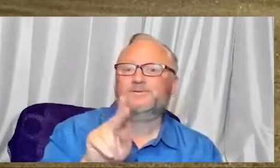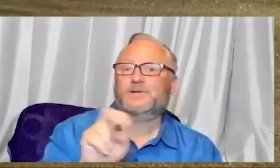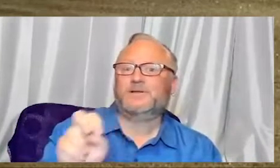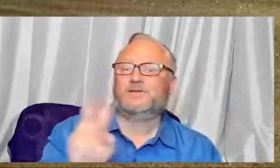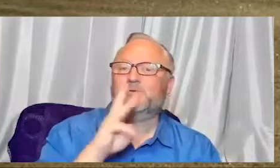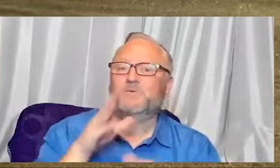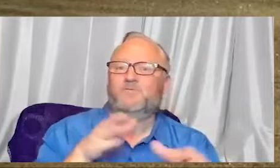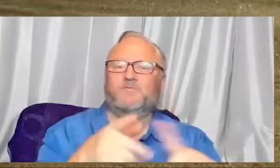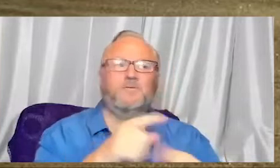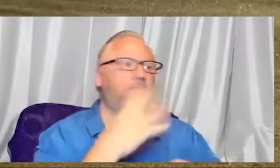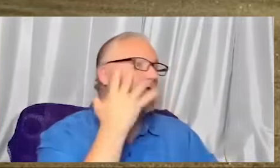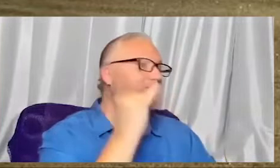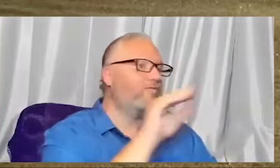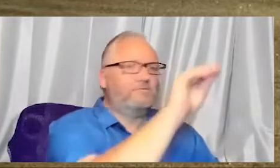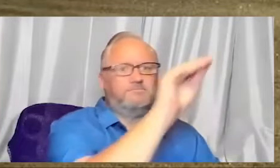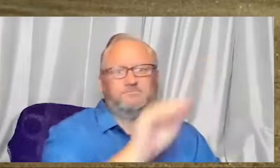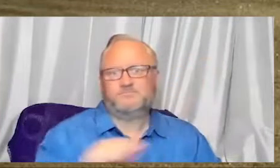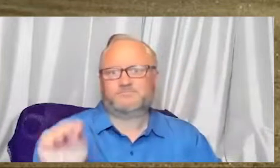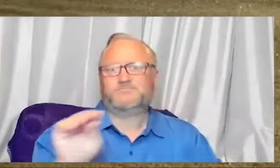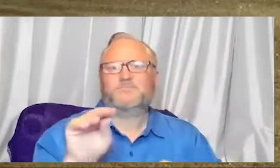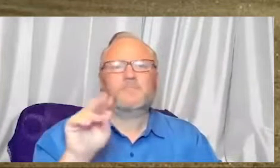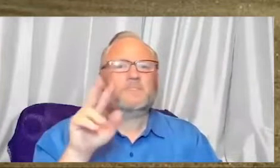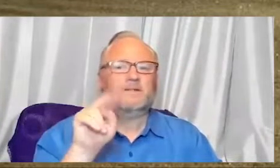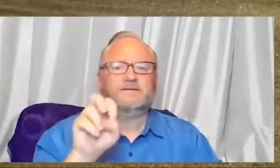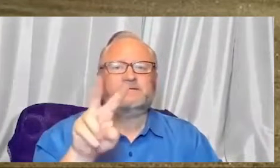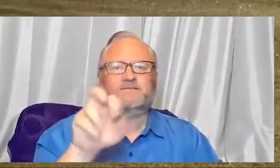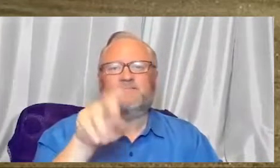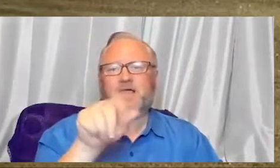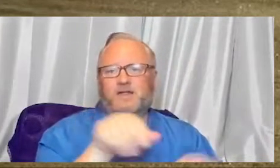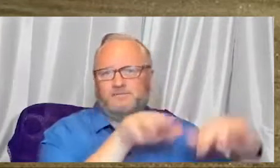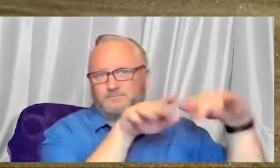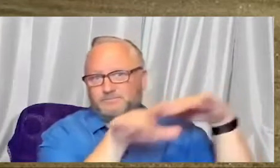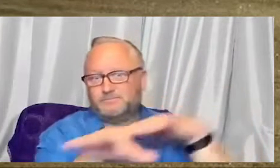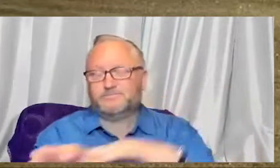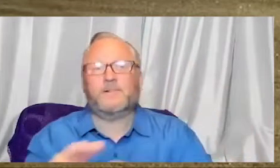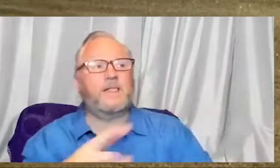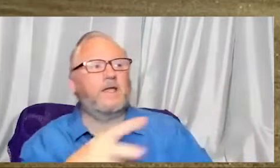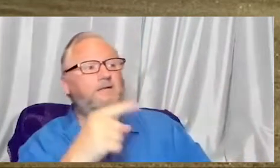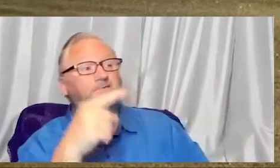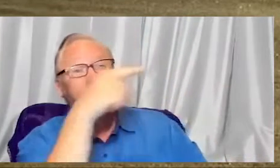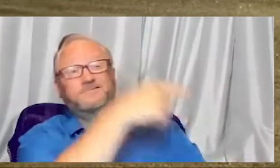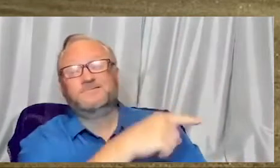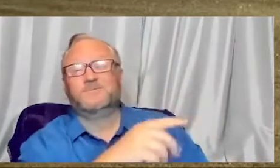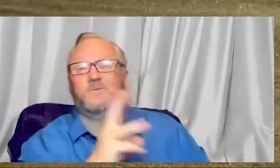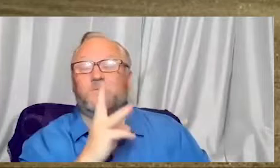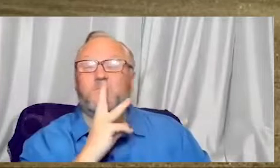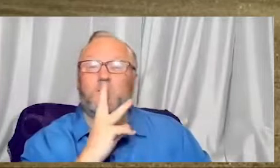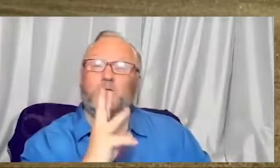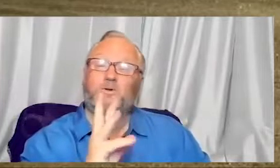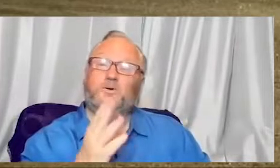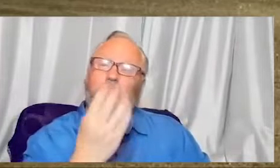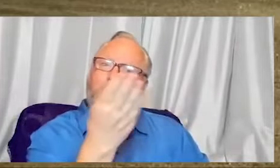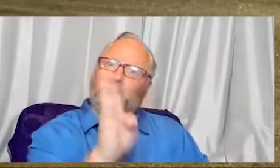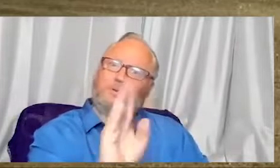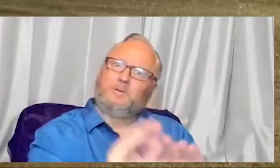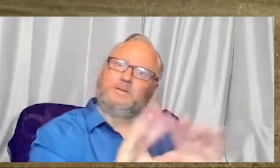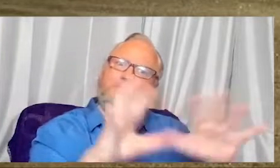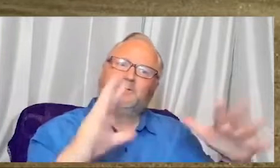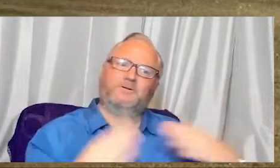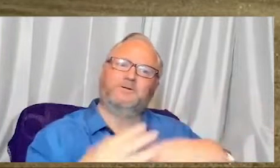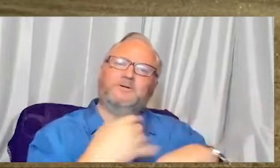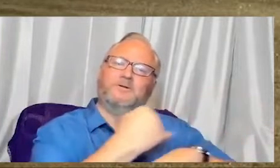to Nevada. I am the clear blue ocean waters washing ashore on the islands of